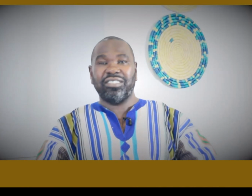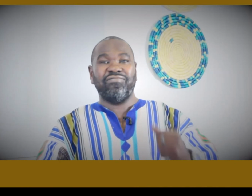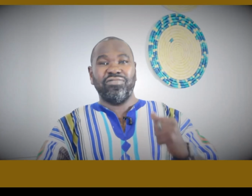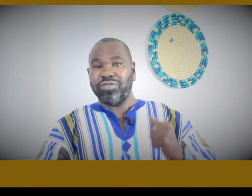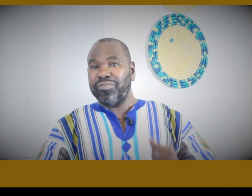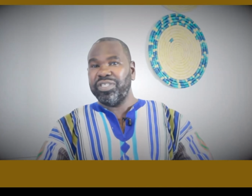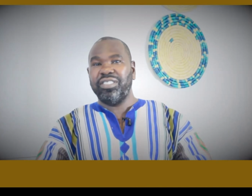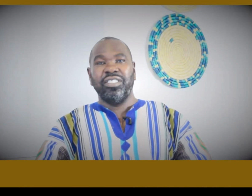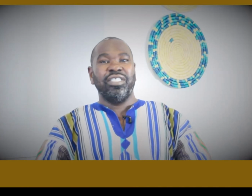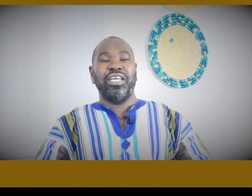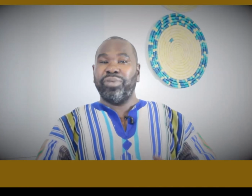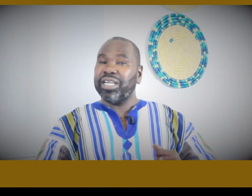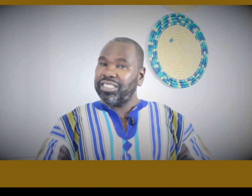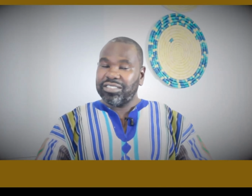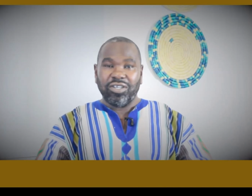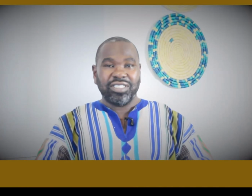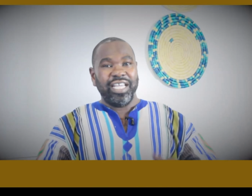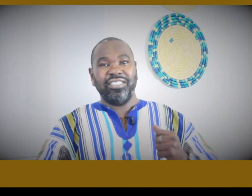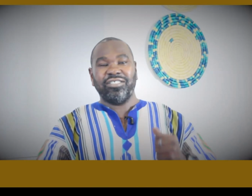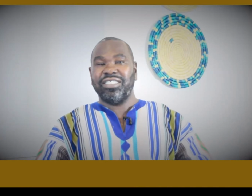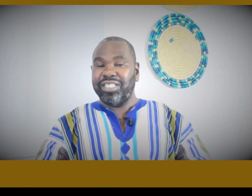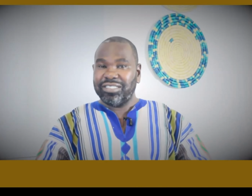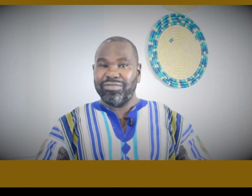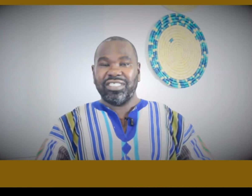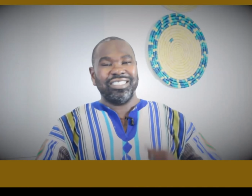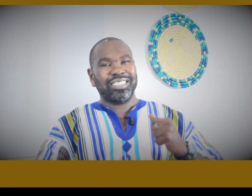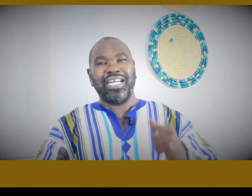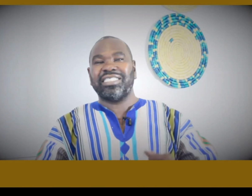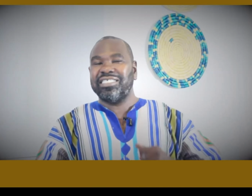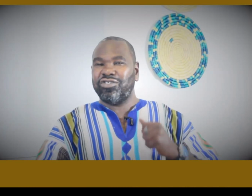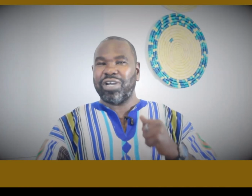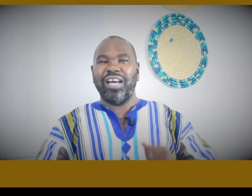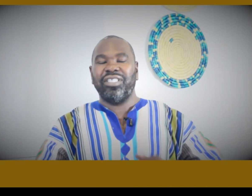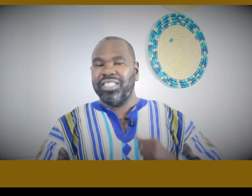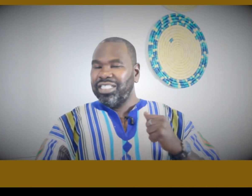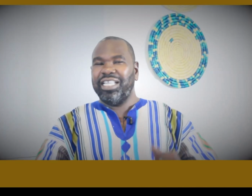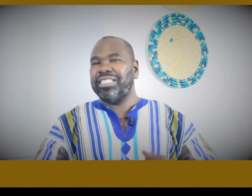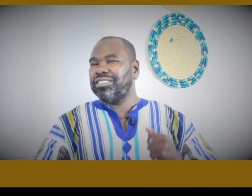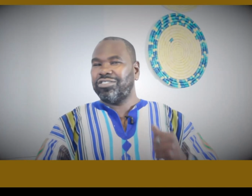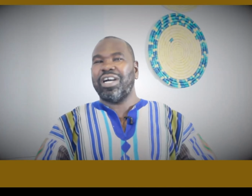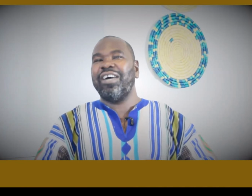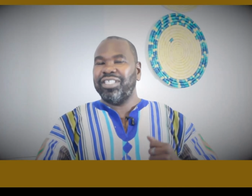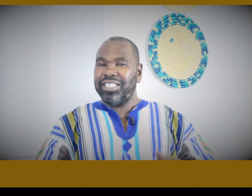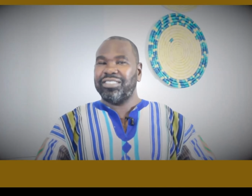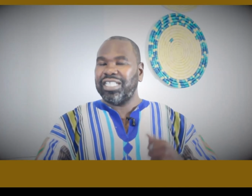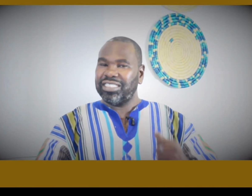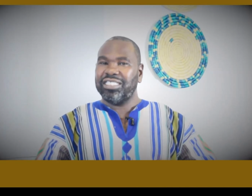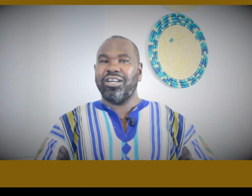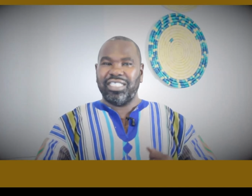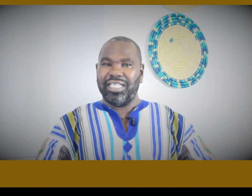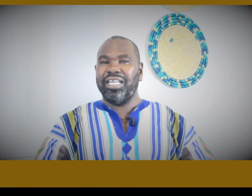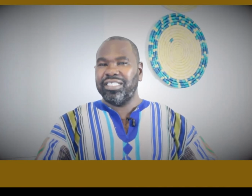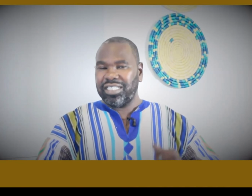that engine and transmission is constantly driving. And as it's driving, it's touching our DNA. It's touching our ancestral memory.